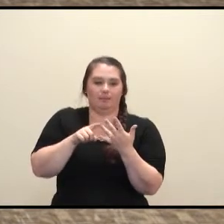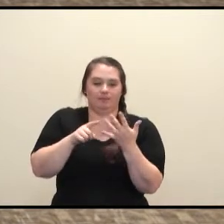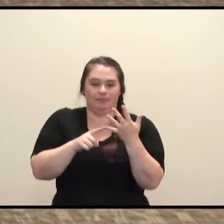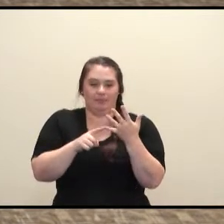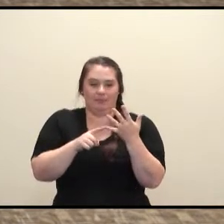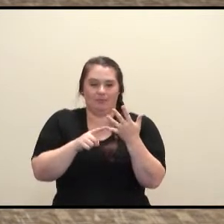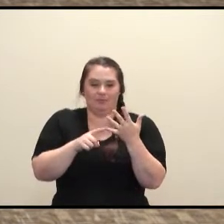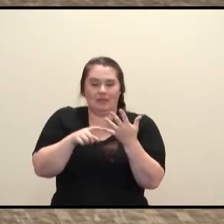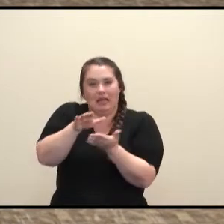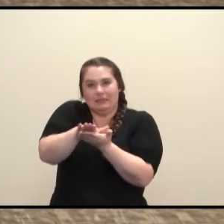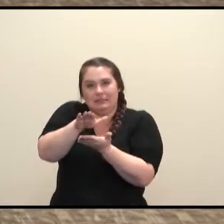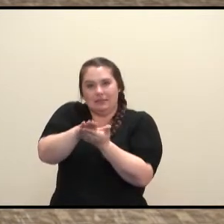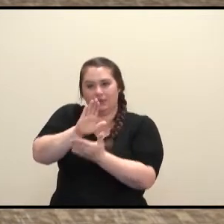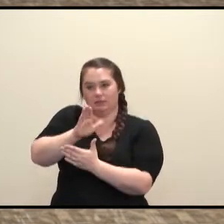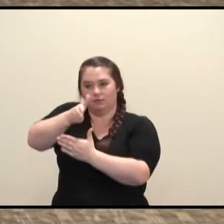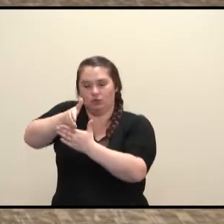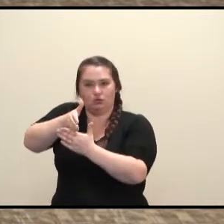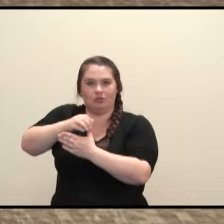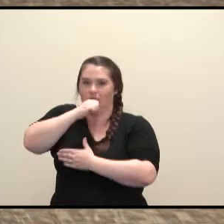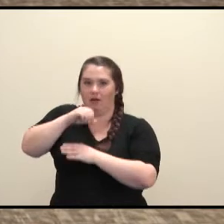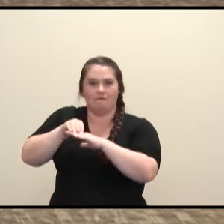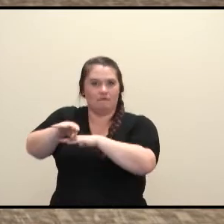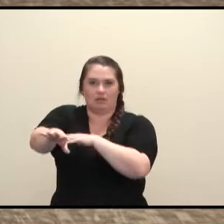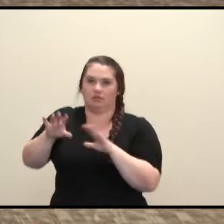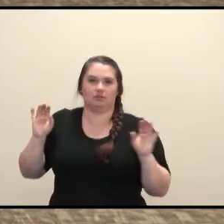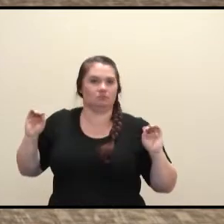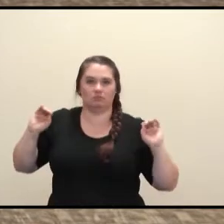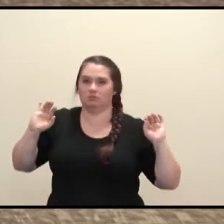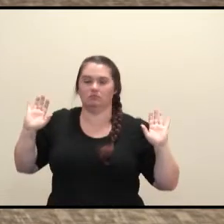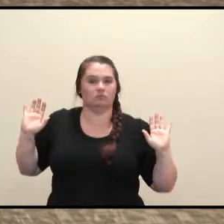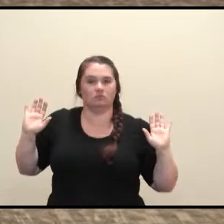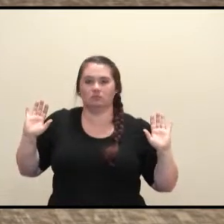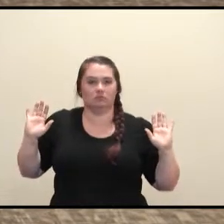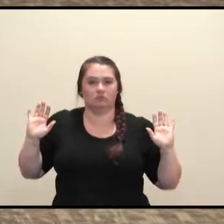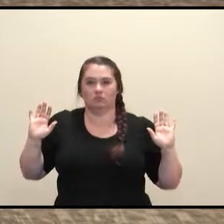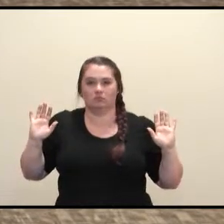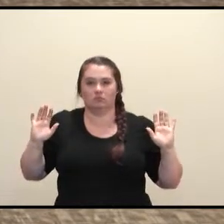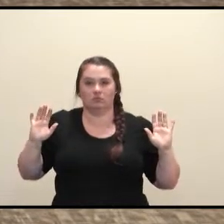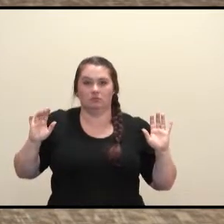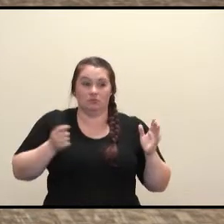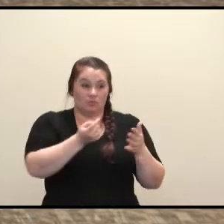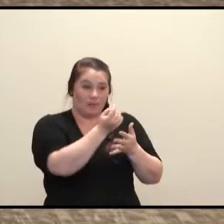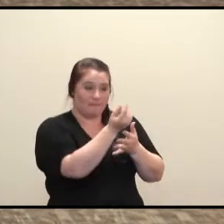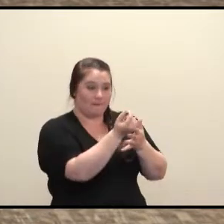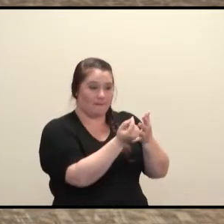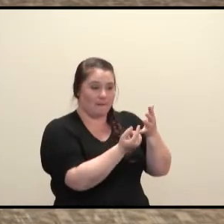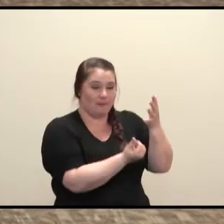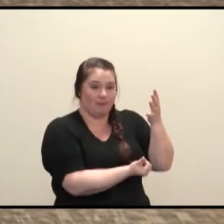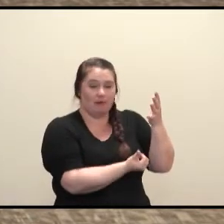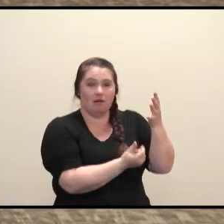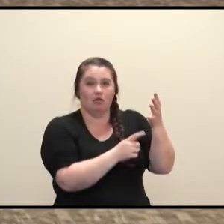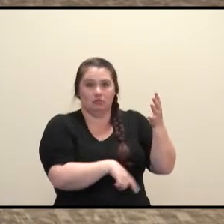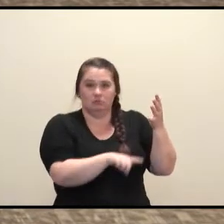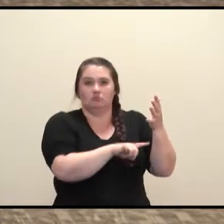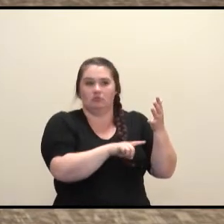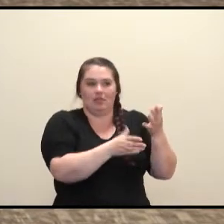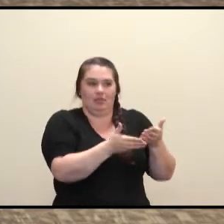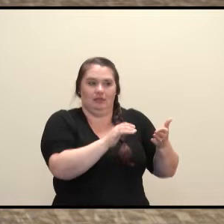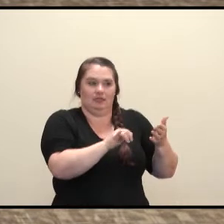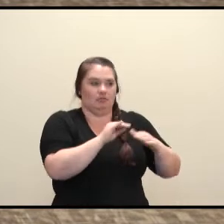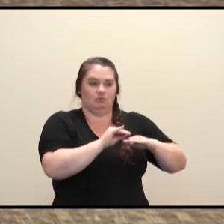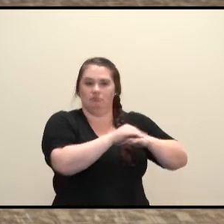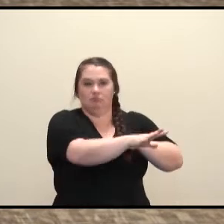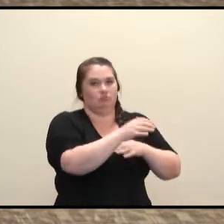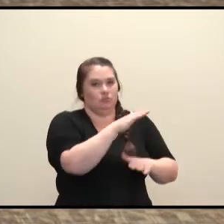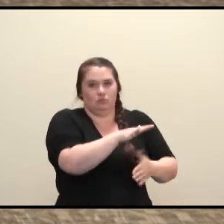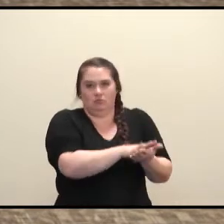for students, those are not in these cuts. Those are things that are important to maintain, and so we've really